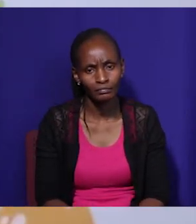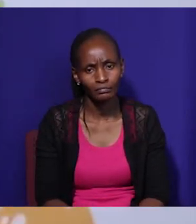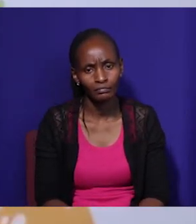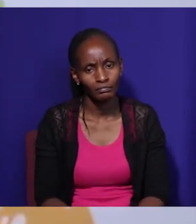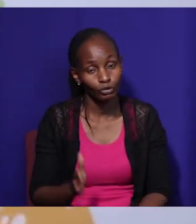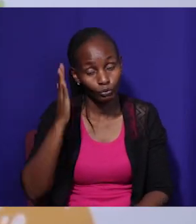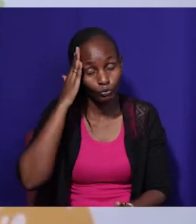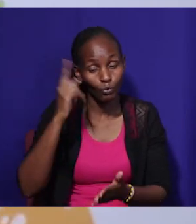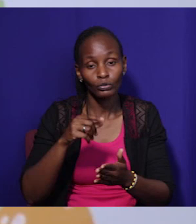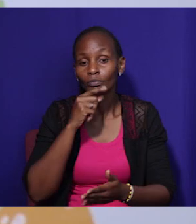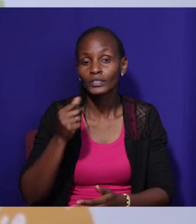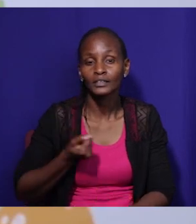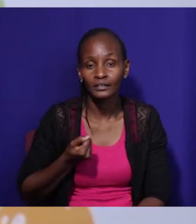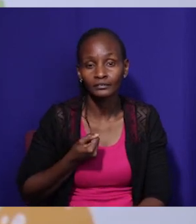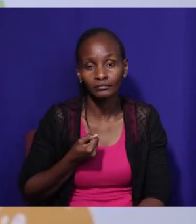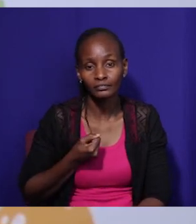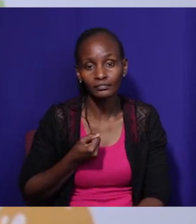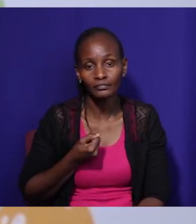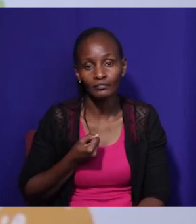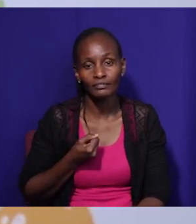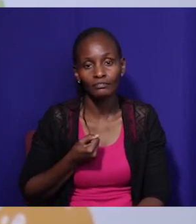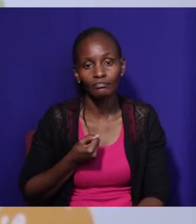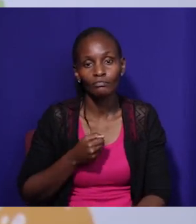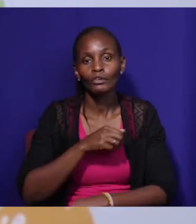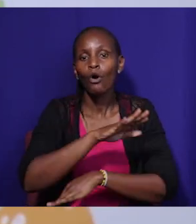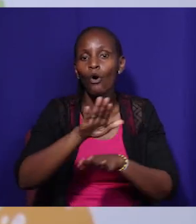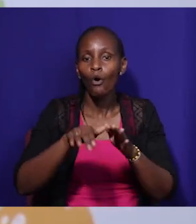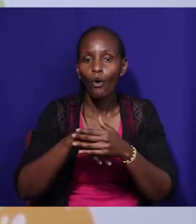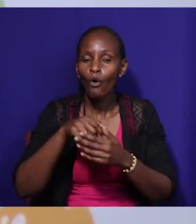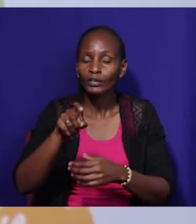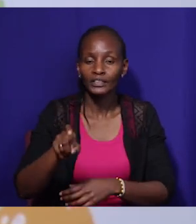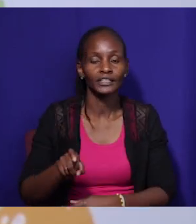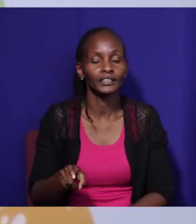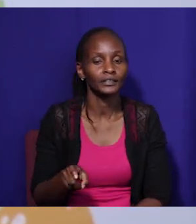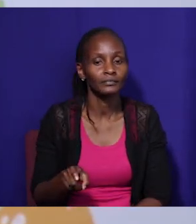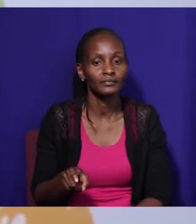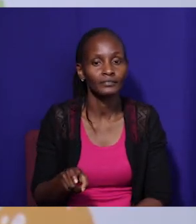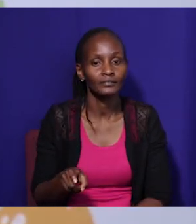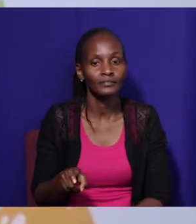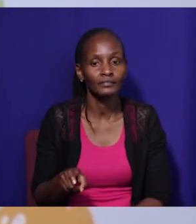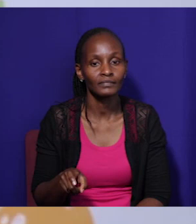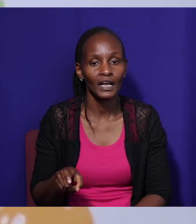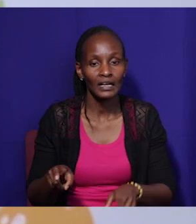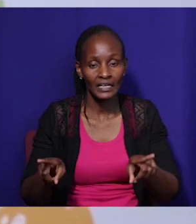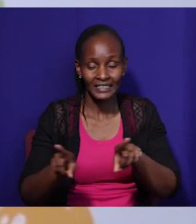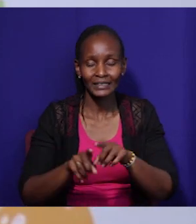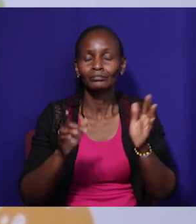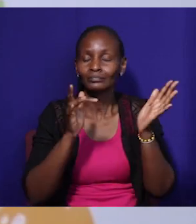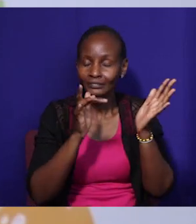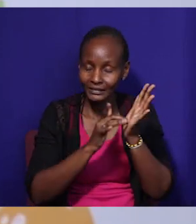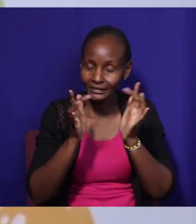what, boys and girls? We all need different miracles, and the Lord knows